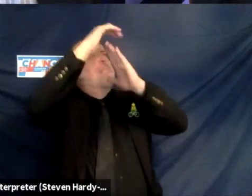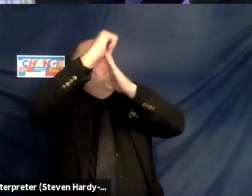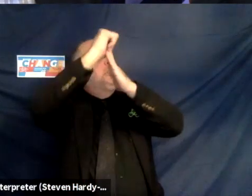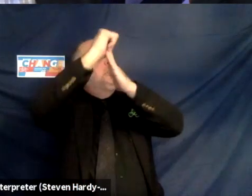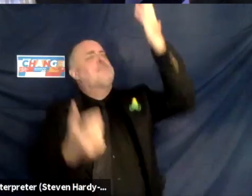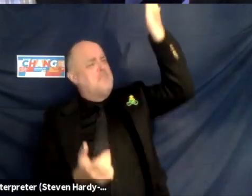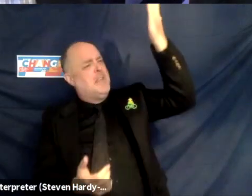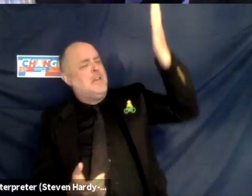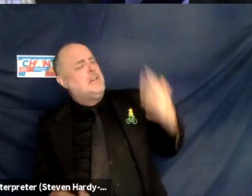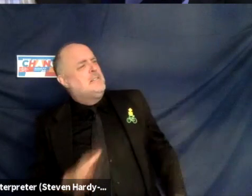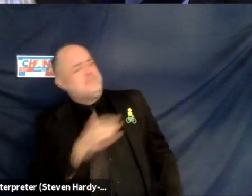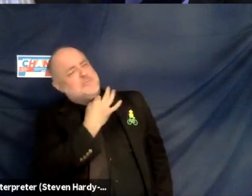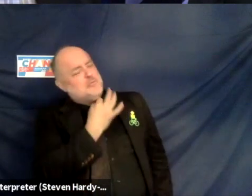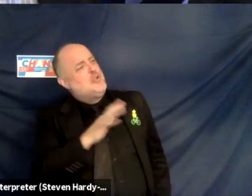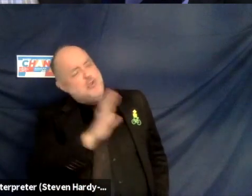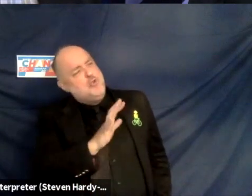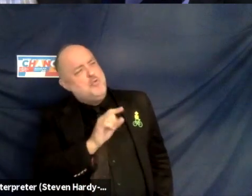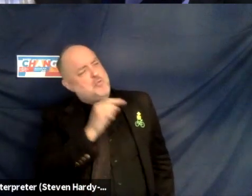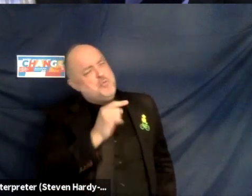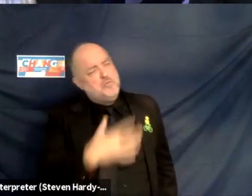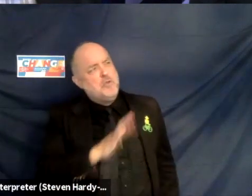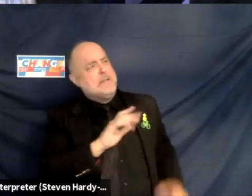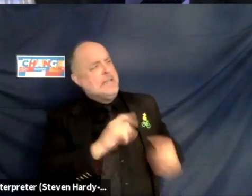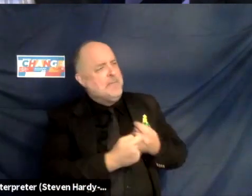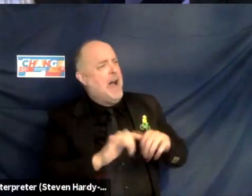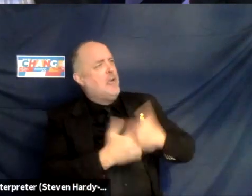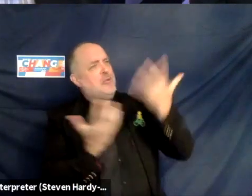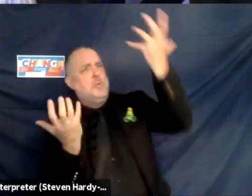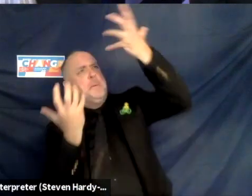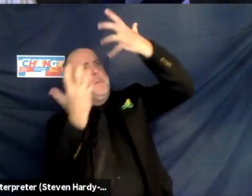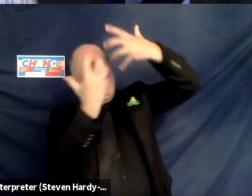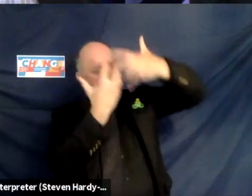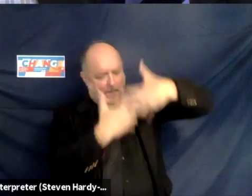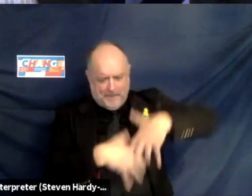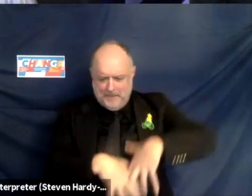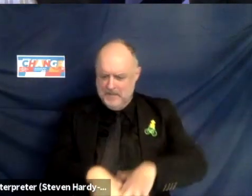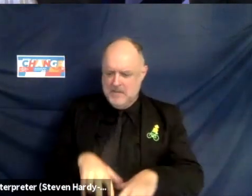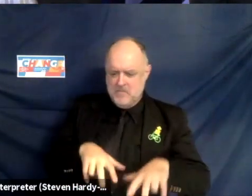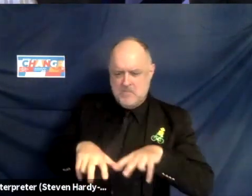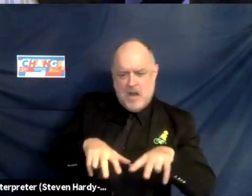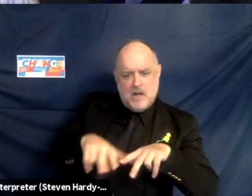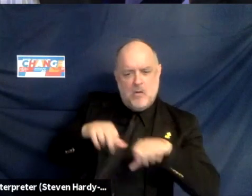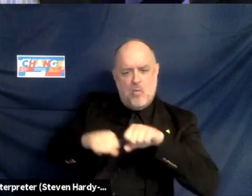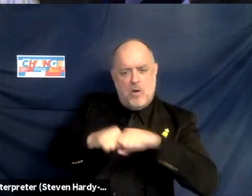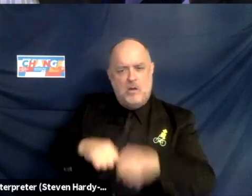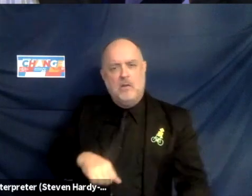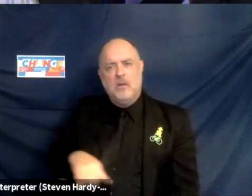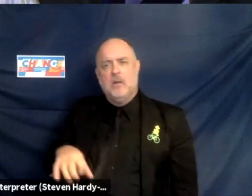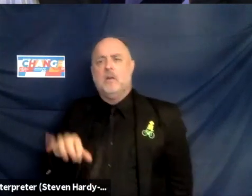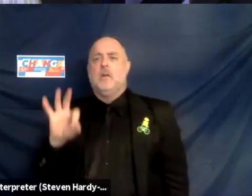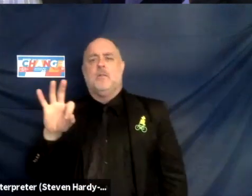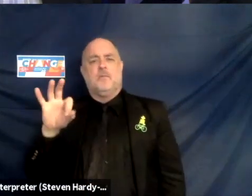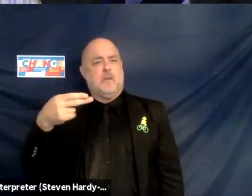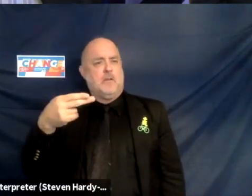will you and your team? How will you approach integrating biking and walking into all of FHWA's programs so that biking and walking